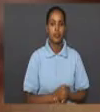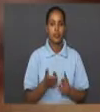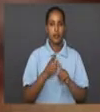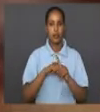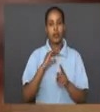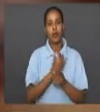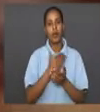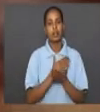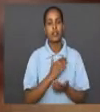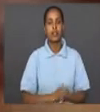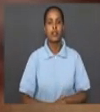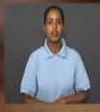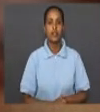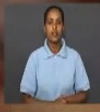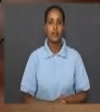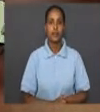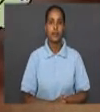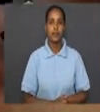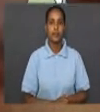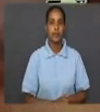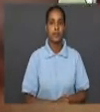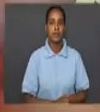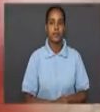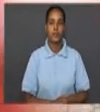Let's get back to our lesson.